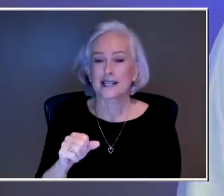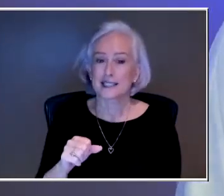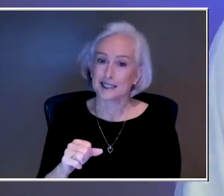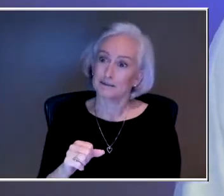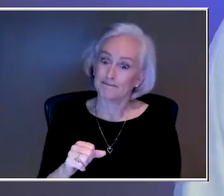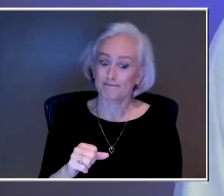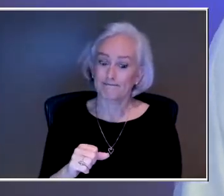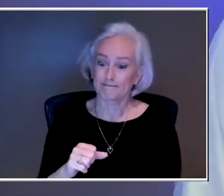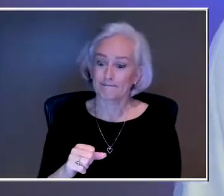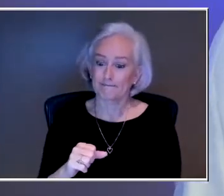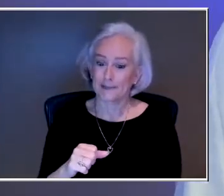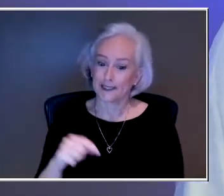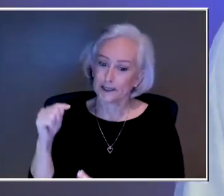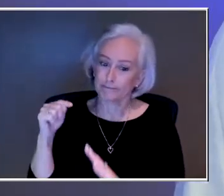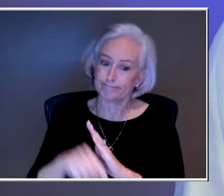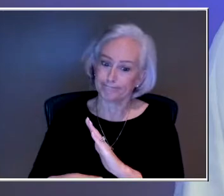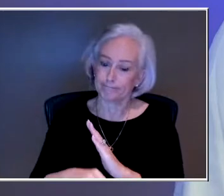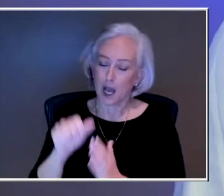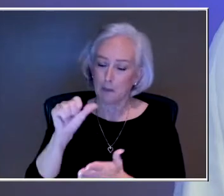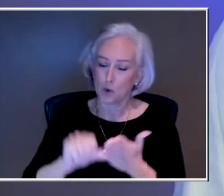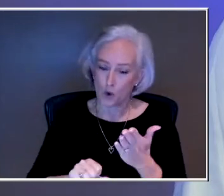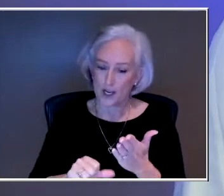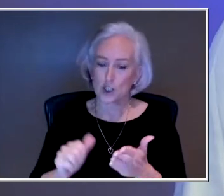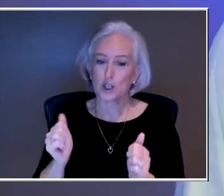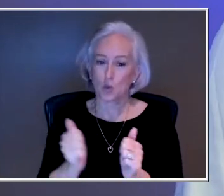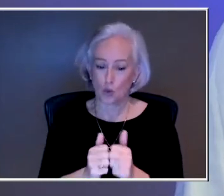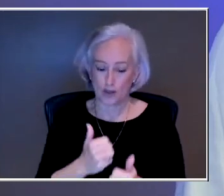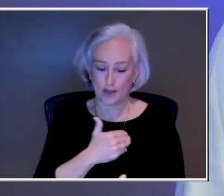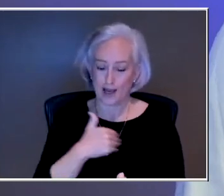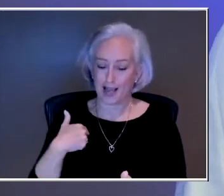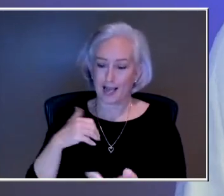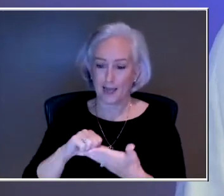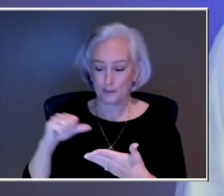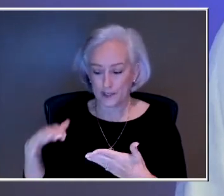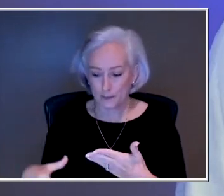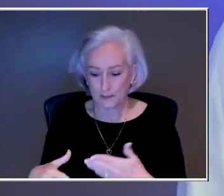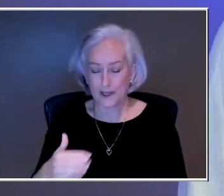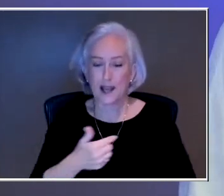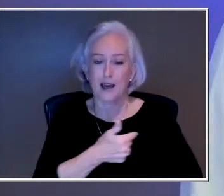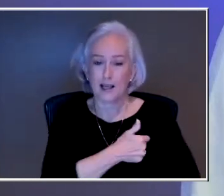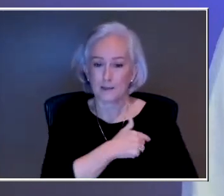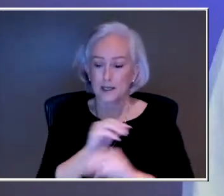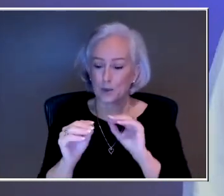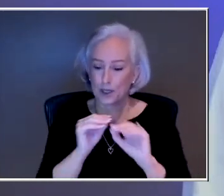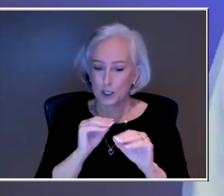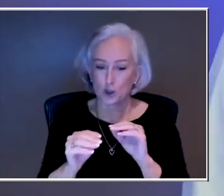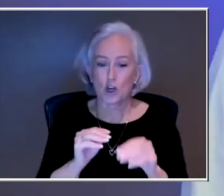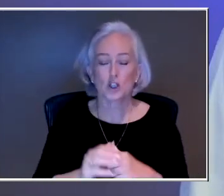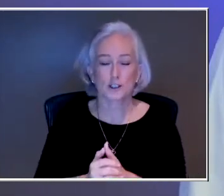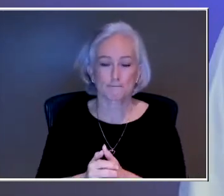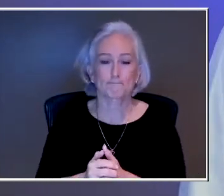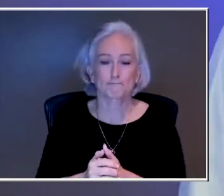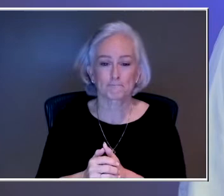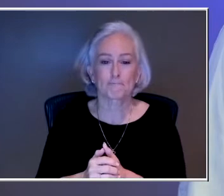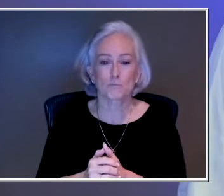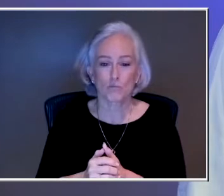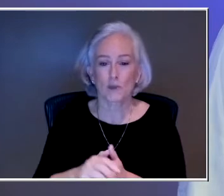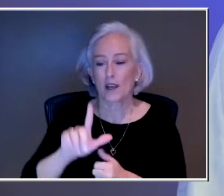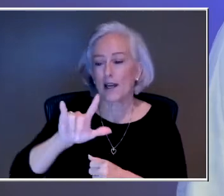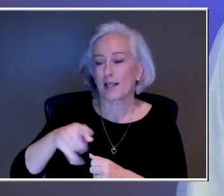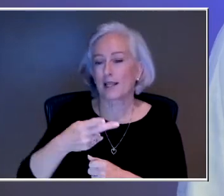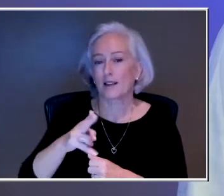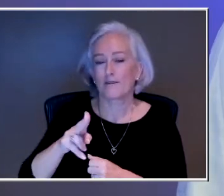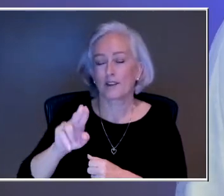of having the mastectomies and the immediate lymphatic reconstruction. I think from the the lymph node removal and in